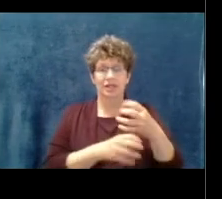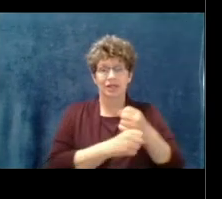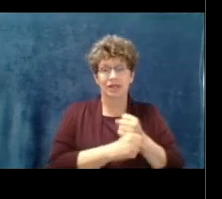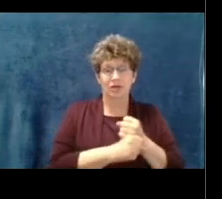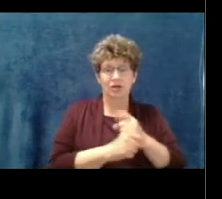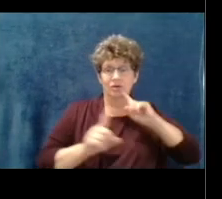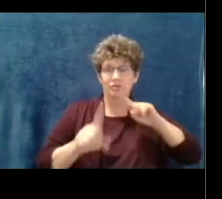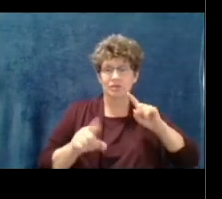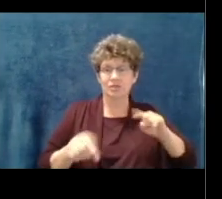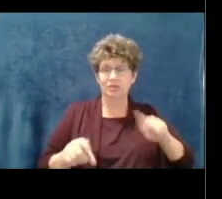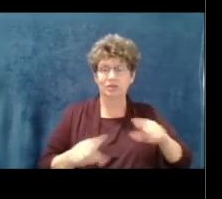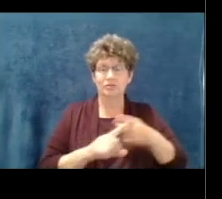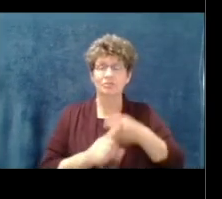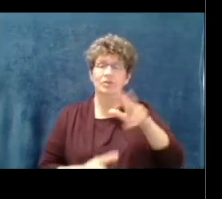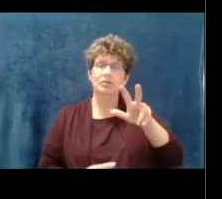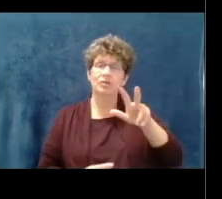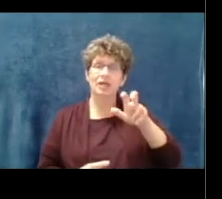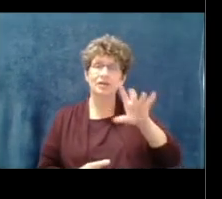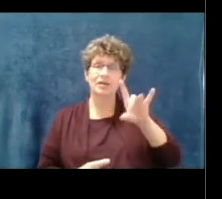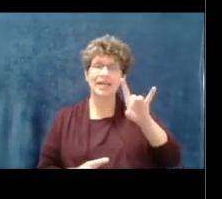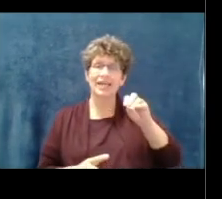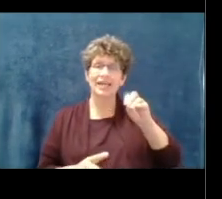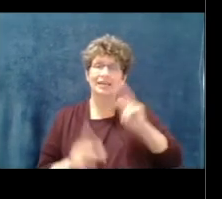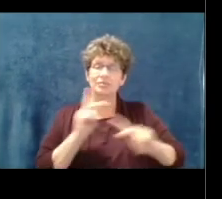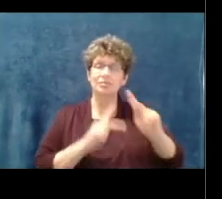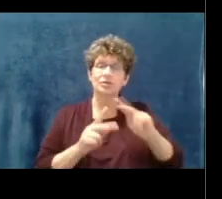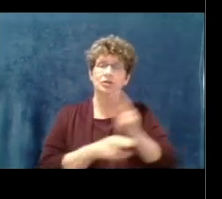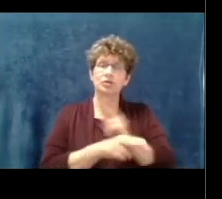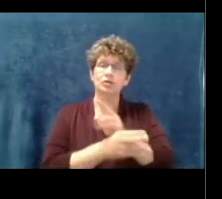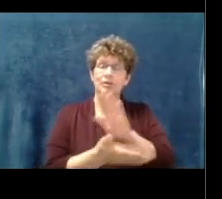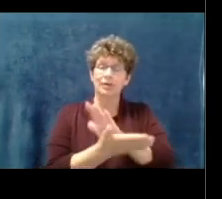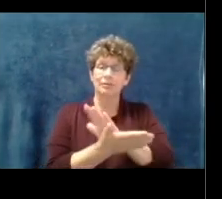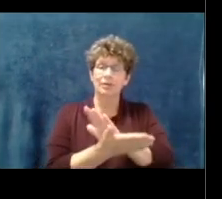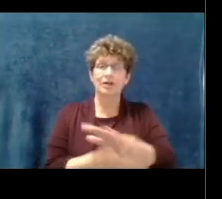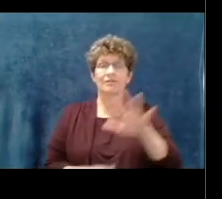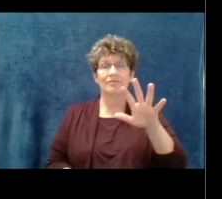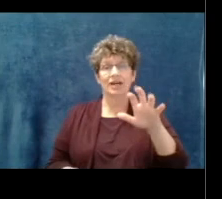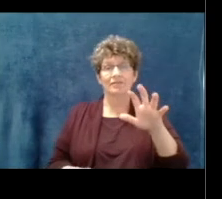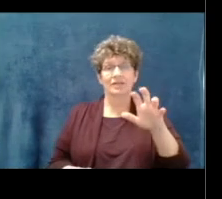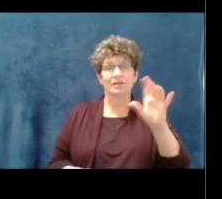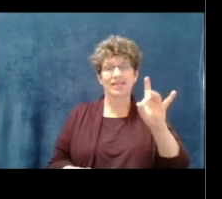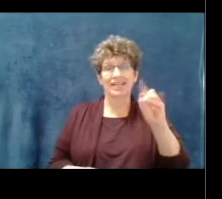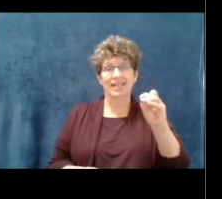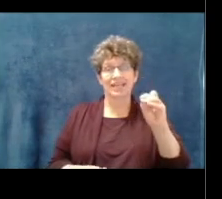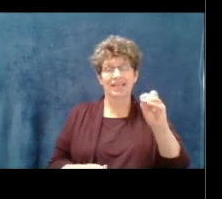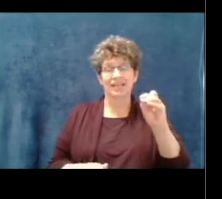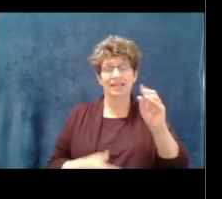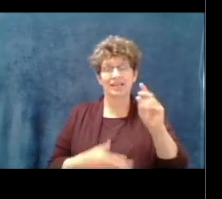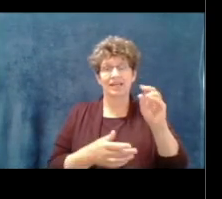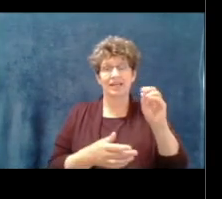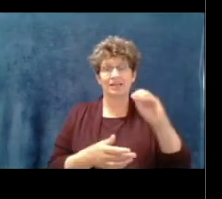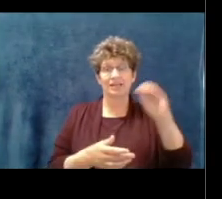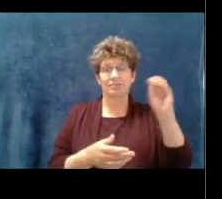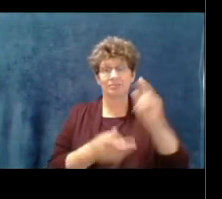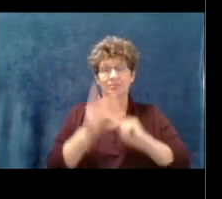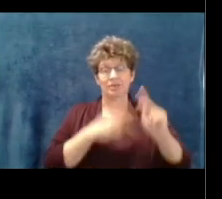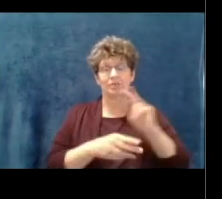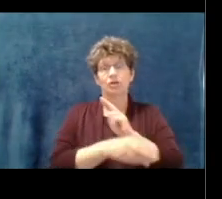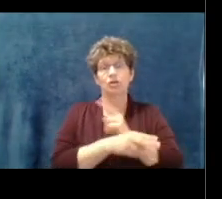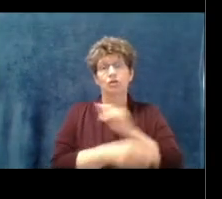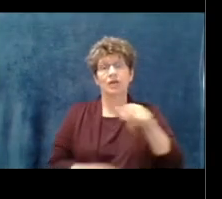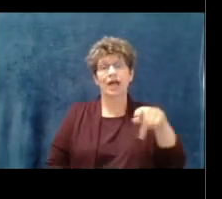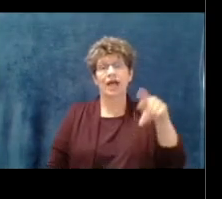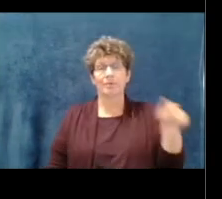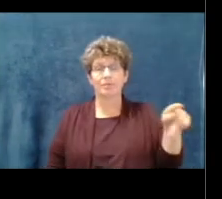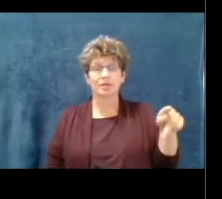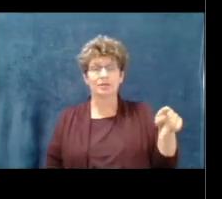app. And again, really great results. So 85% of people using the paper tools and 80% of the app users experienced at least